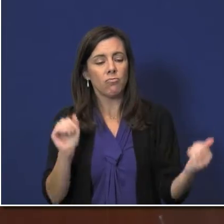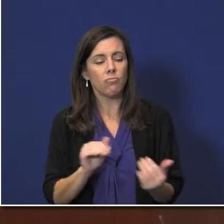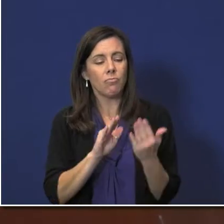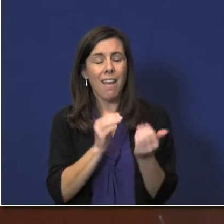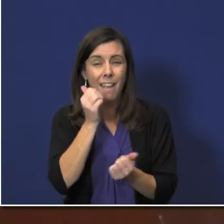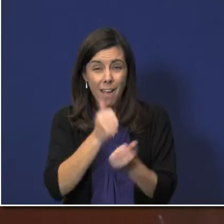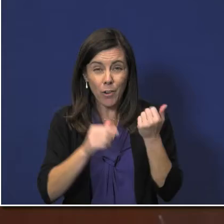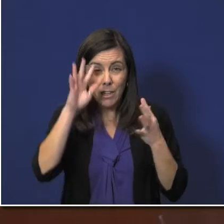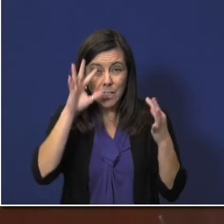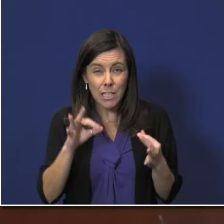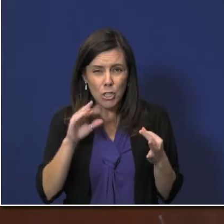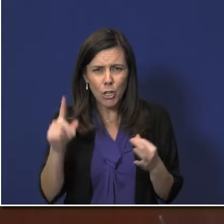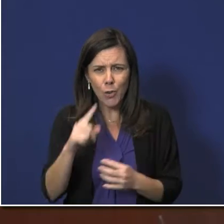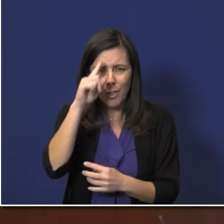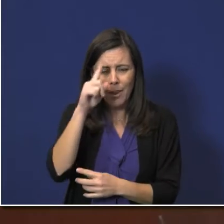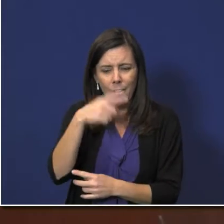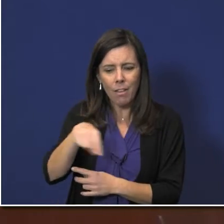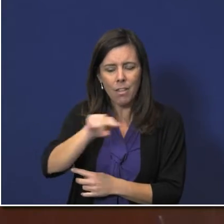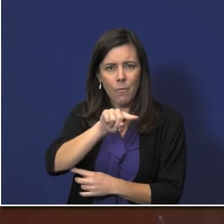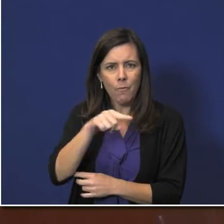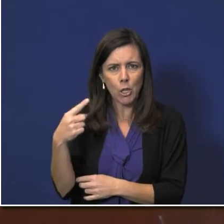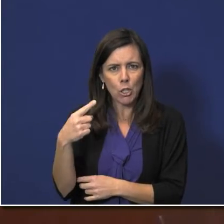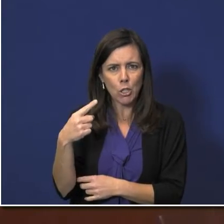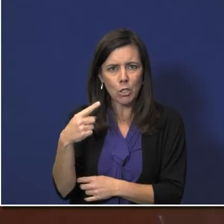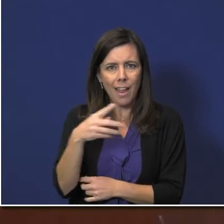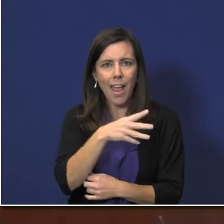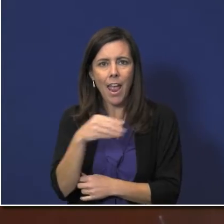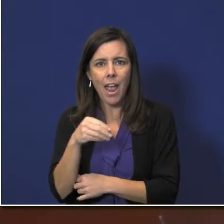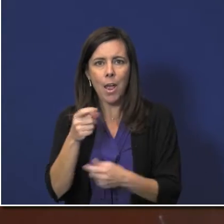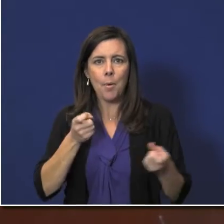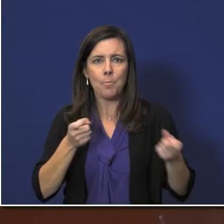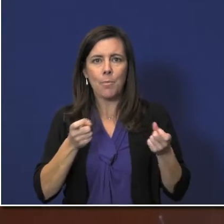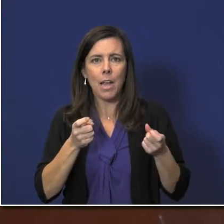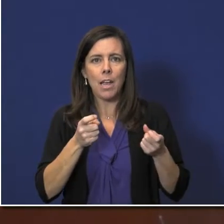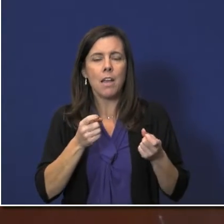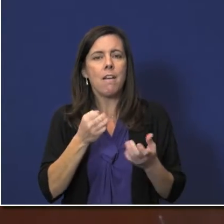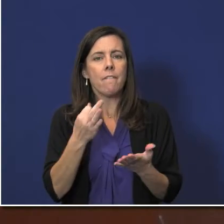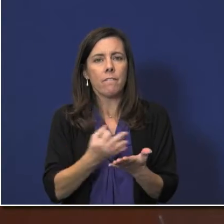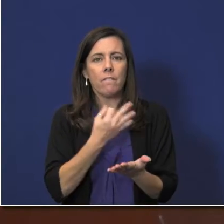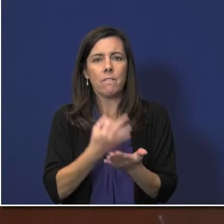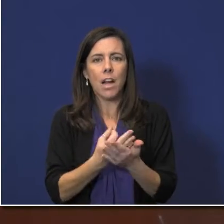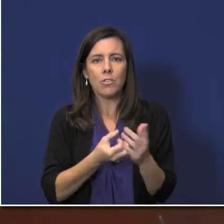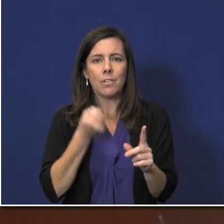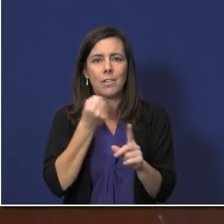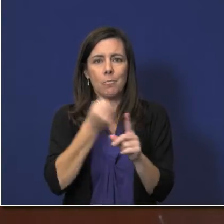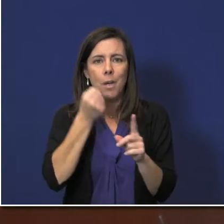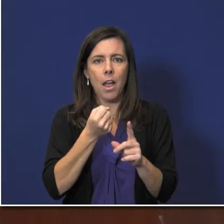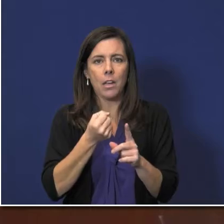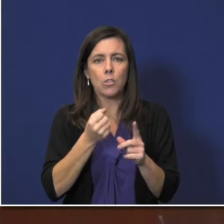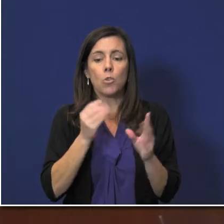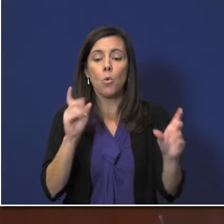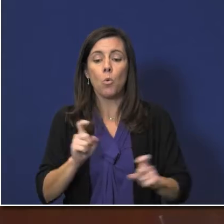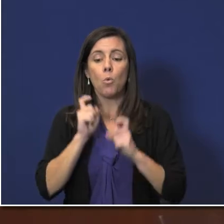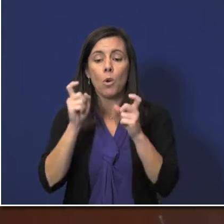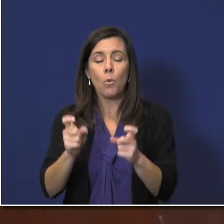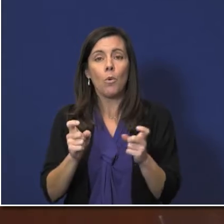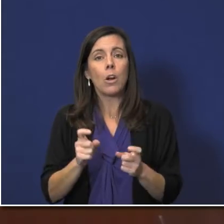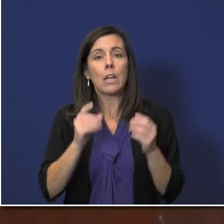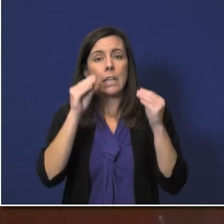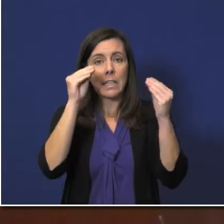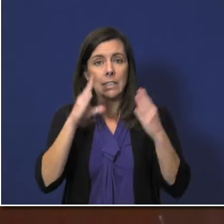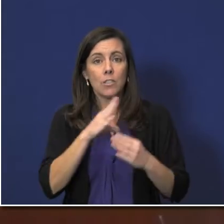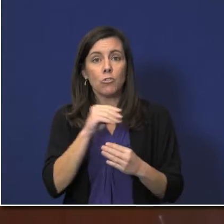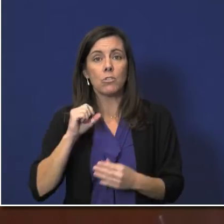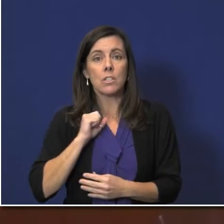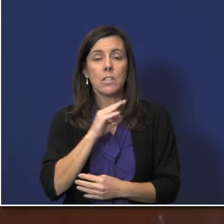decision during this unprecedented time while managing the financial impact prudently. Rewarding teachers and staff for their outstanding effort